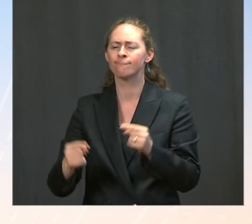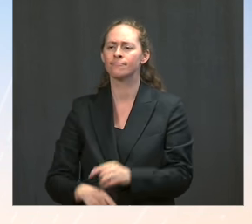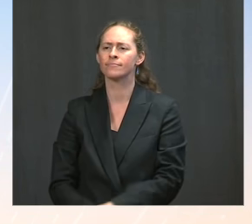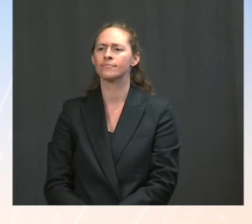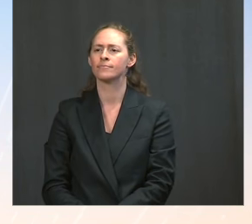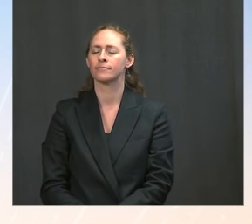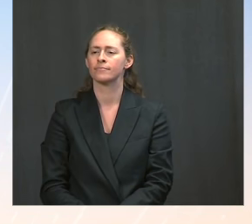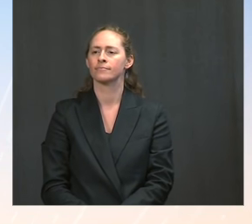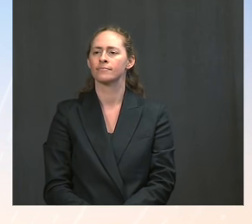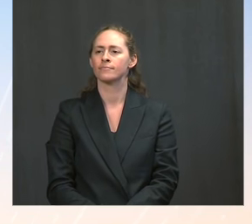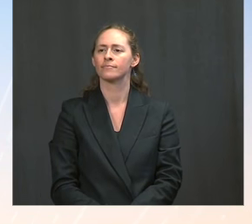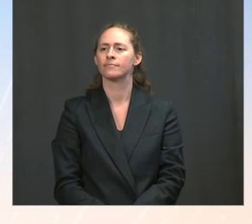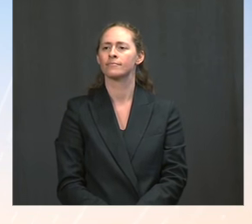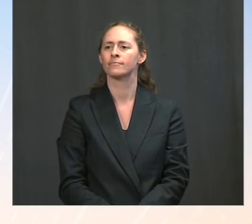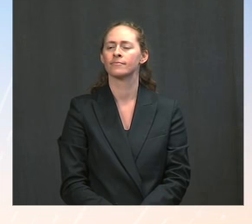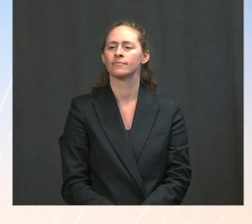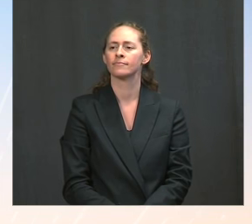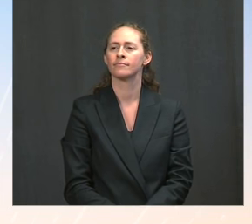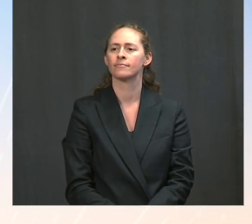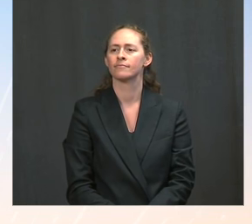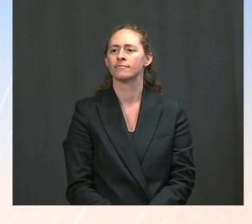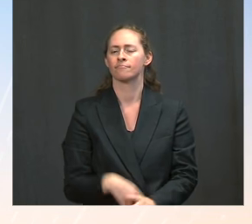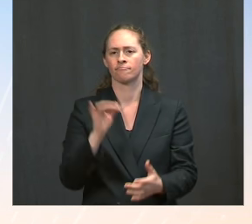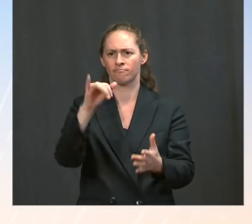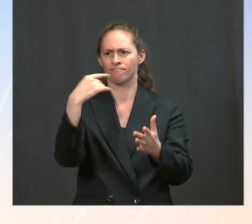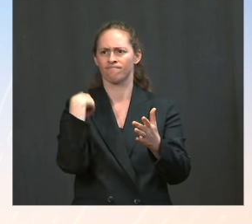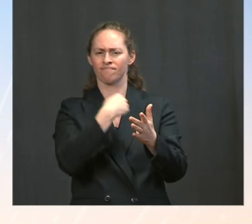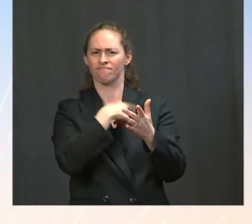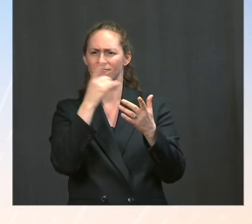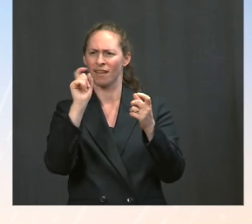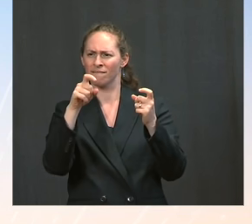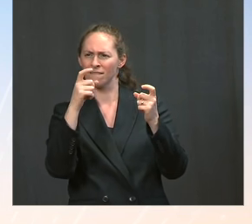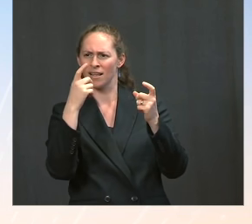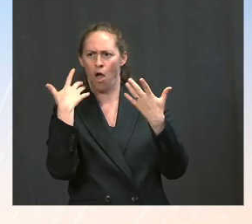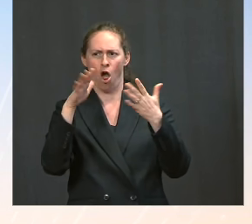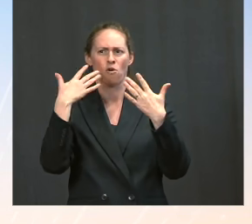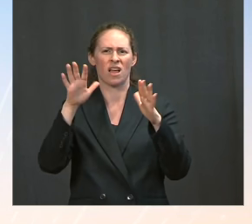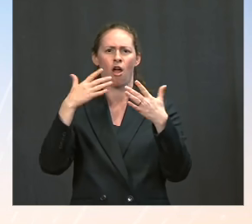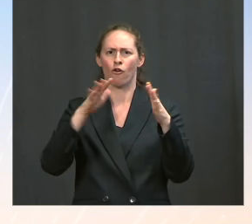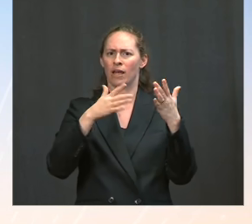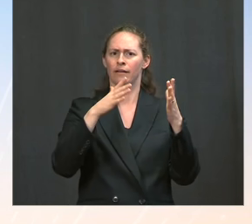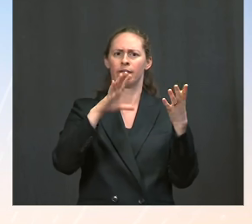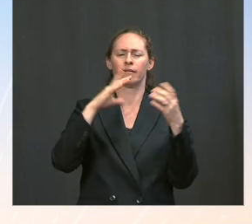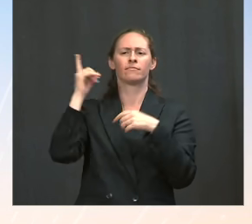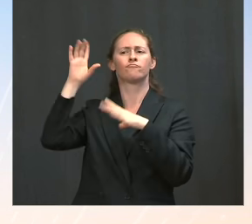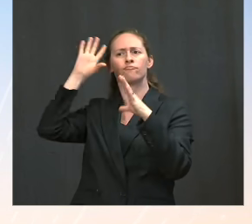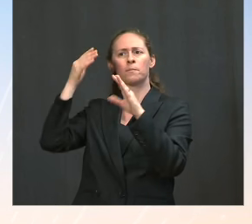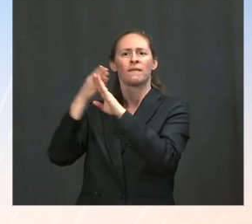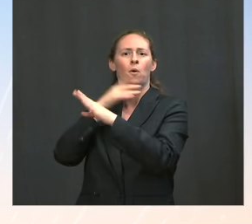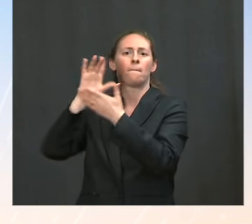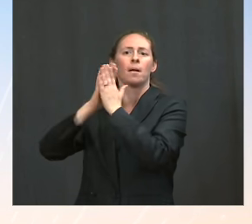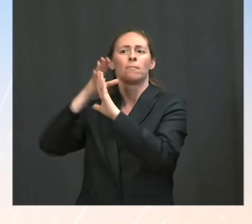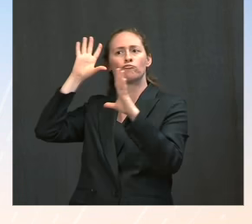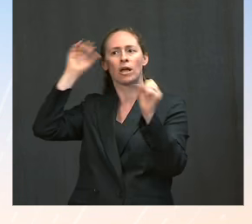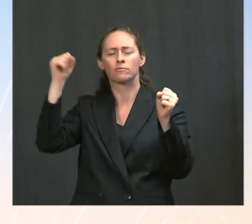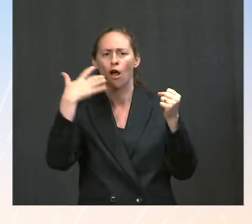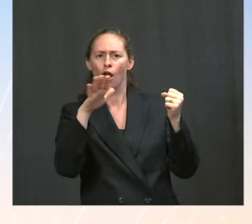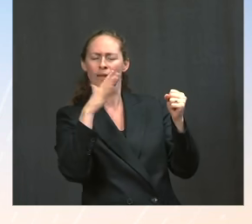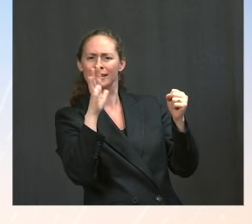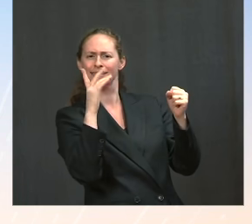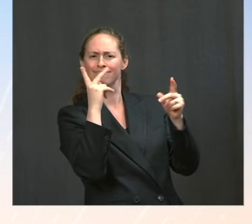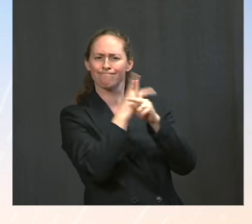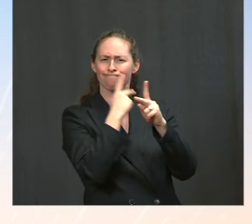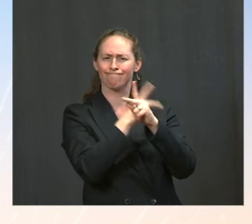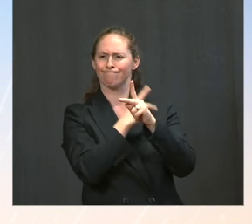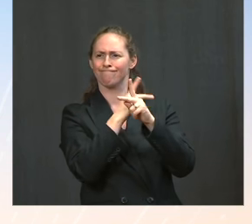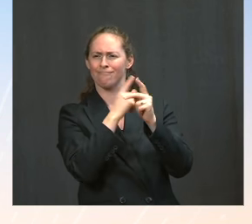prior to the president taking office, and that has been a big focus of his strategy as it relates to our engagement with China.